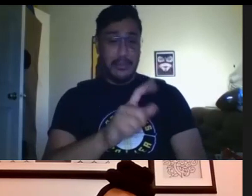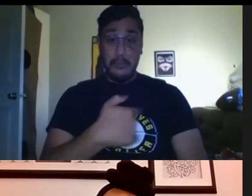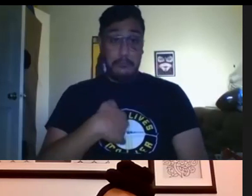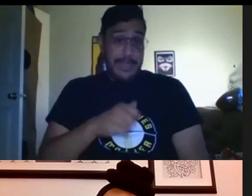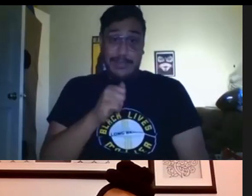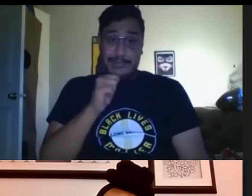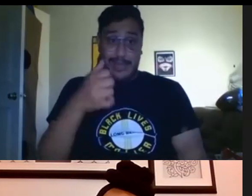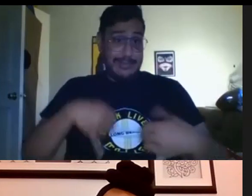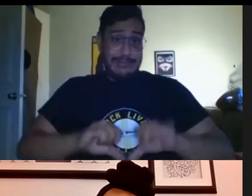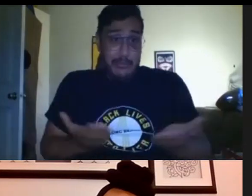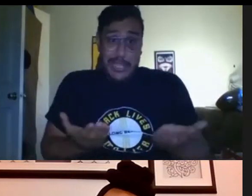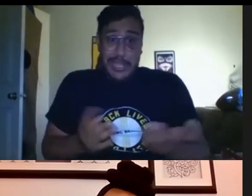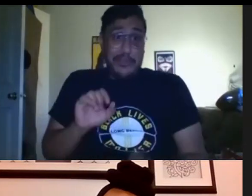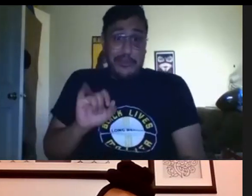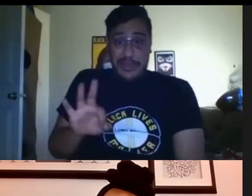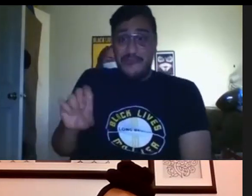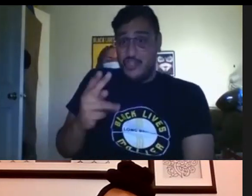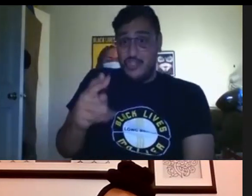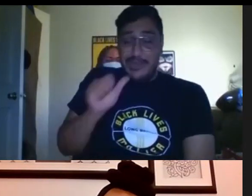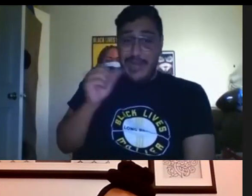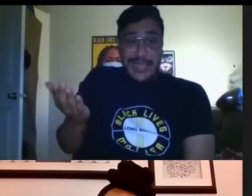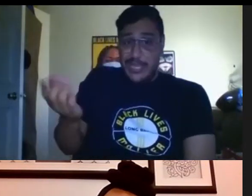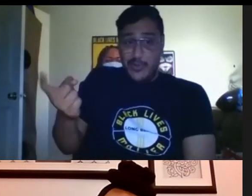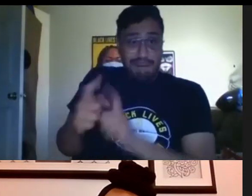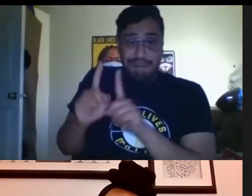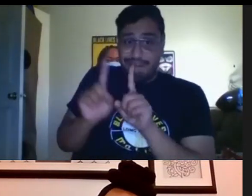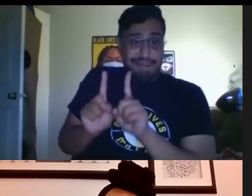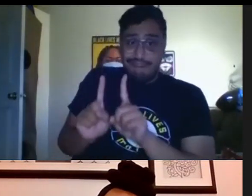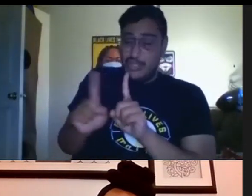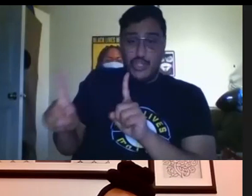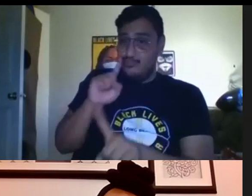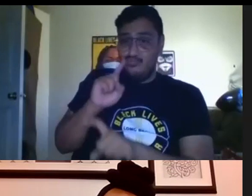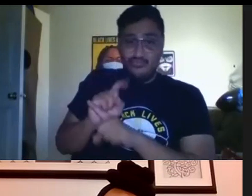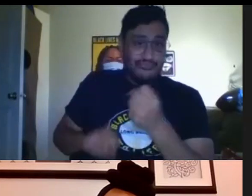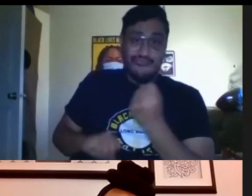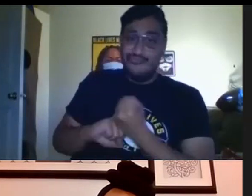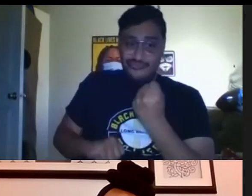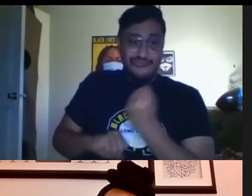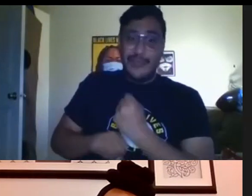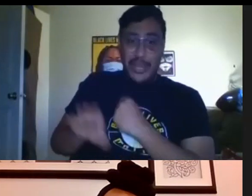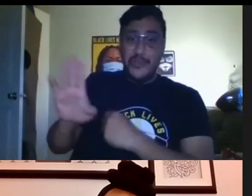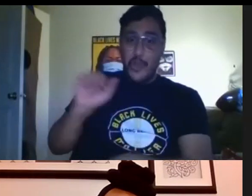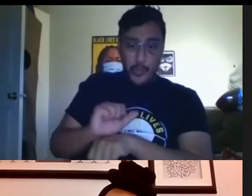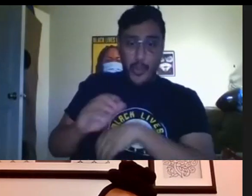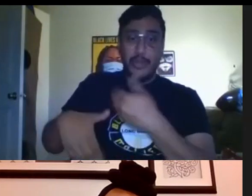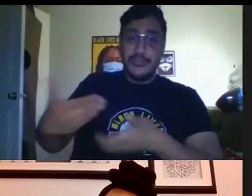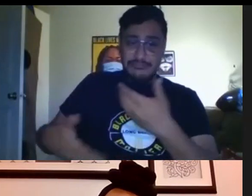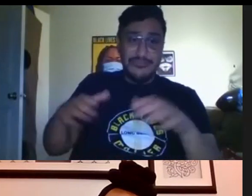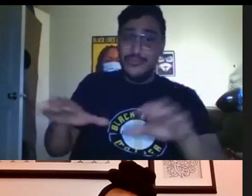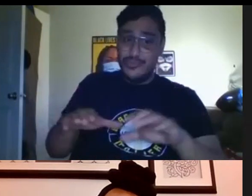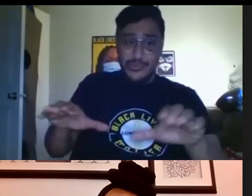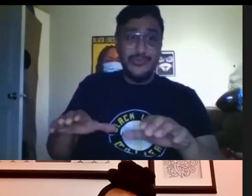Sheila. It's been really grueling trying to get this passed. And so I just appreciate her and the team that surrounds her and the work that she's done representing on this